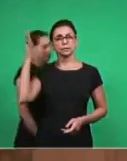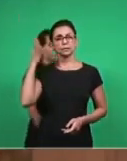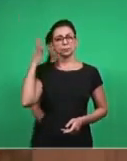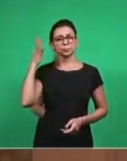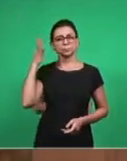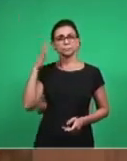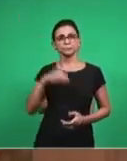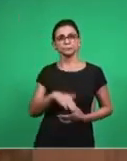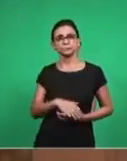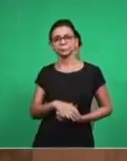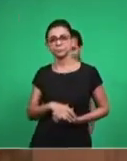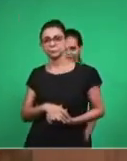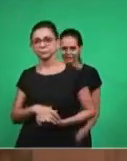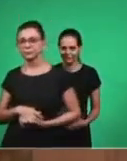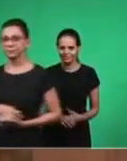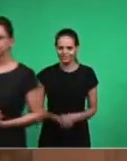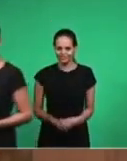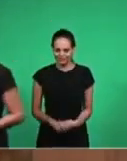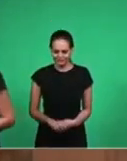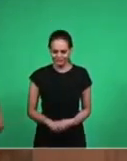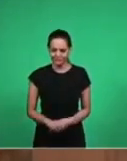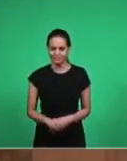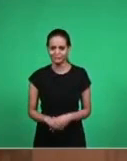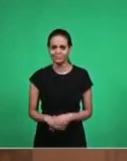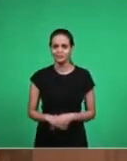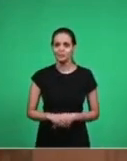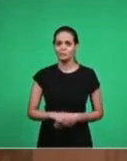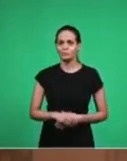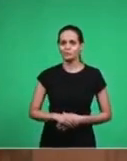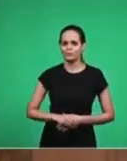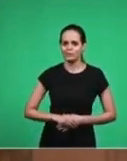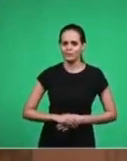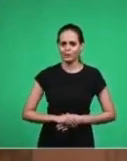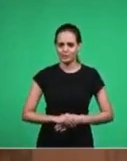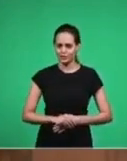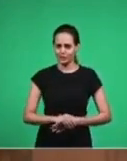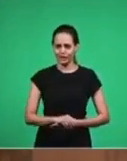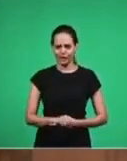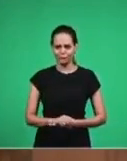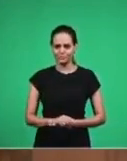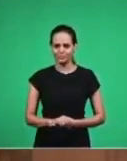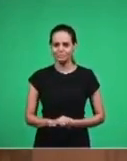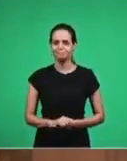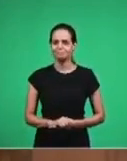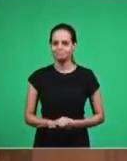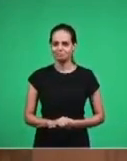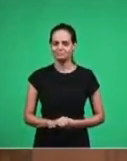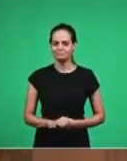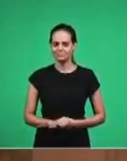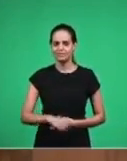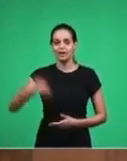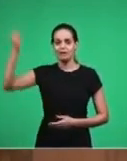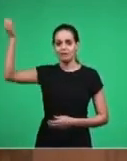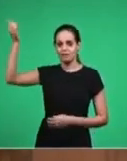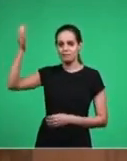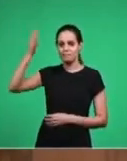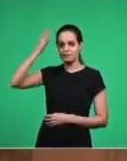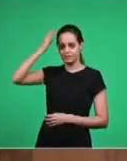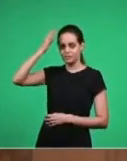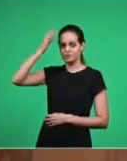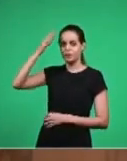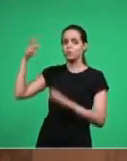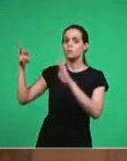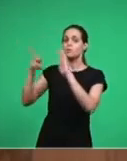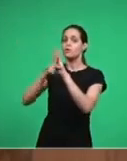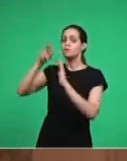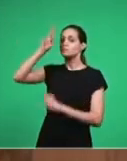Revelations, spiritual things, this is what matters. Things that come from above. They only come from